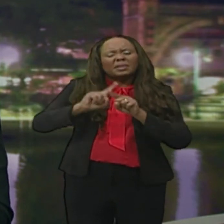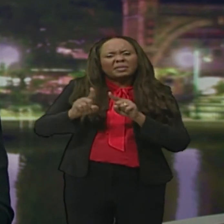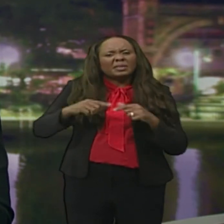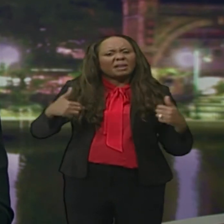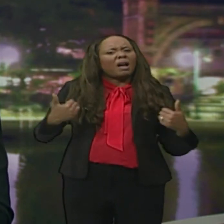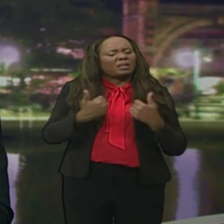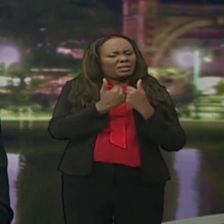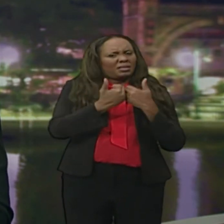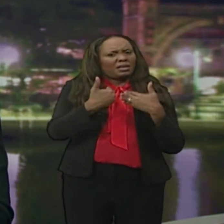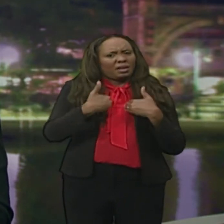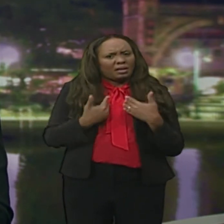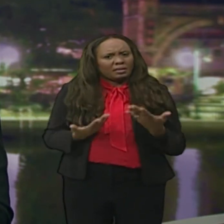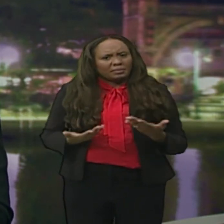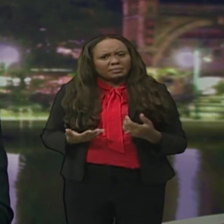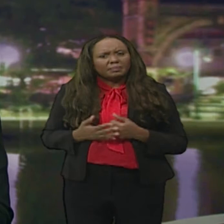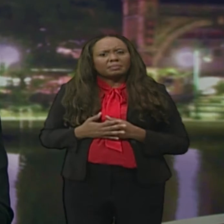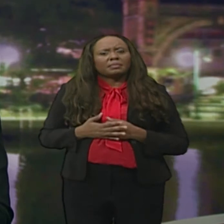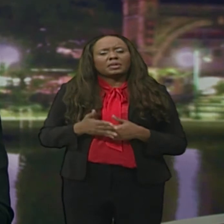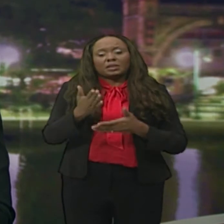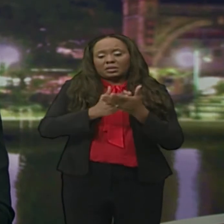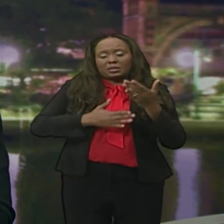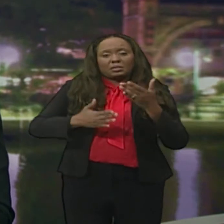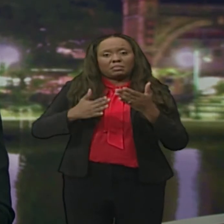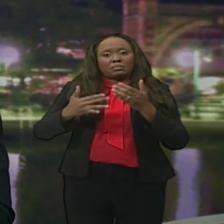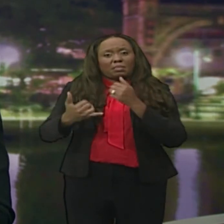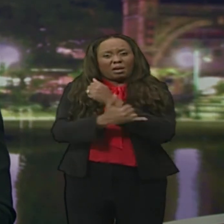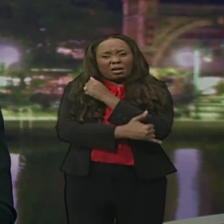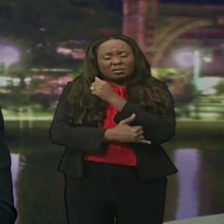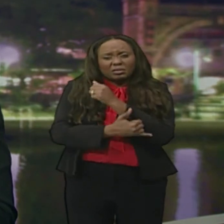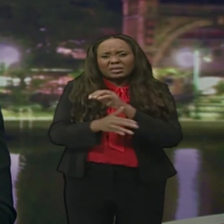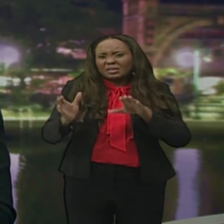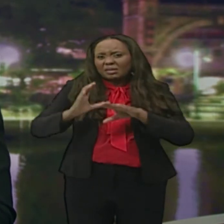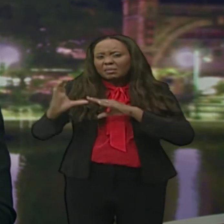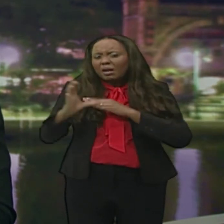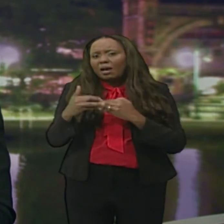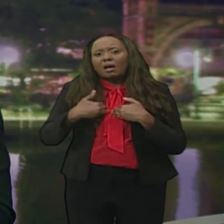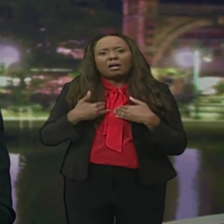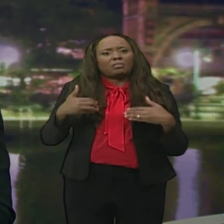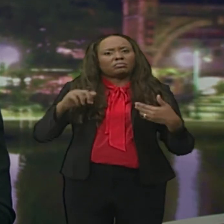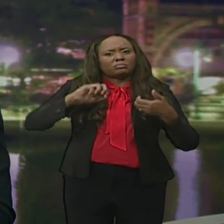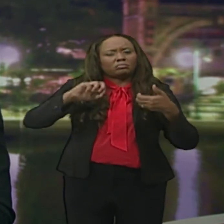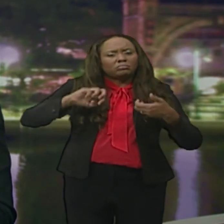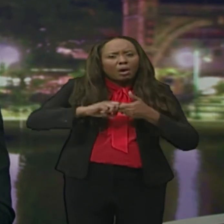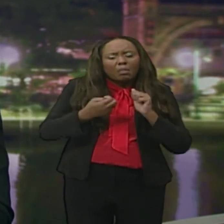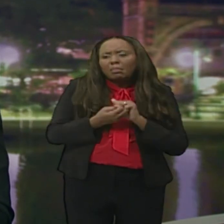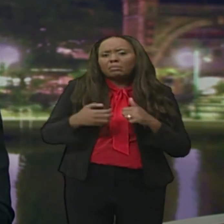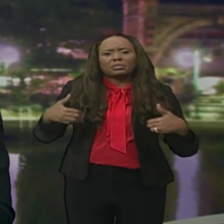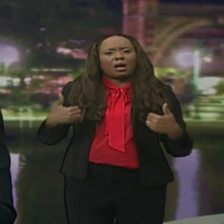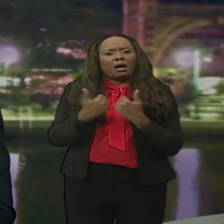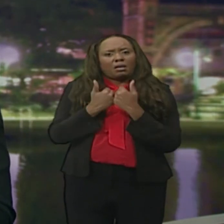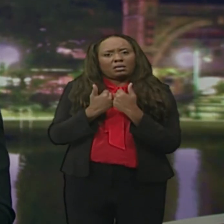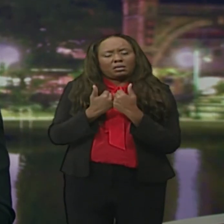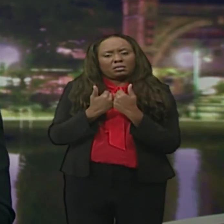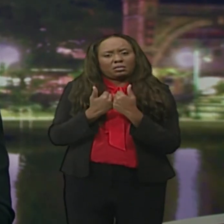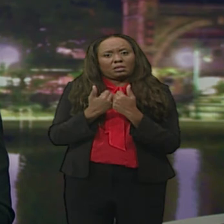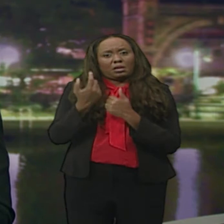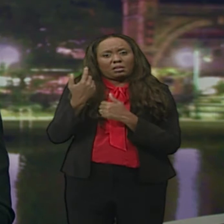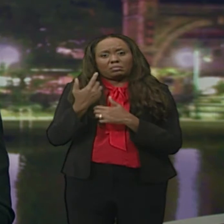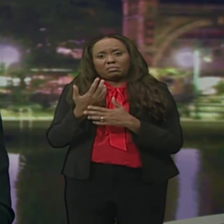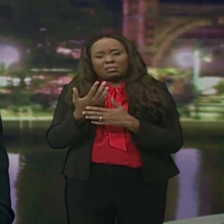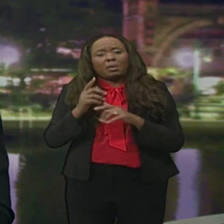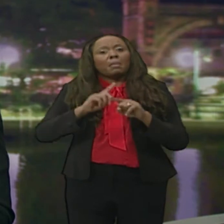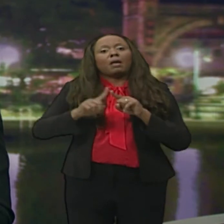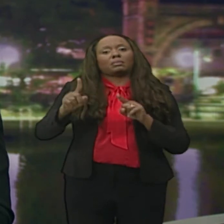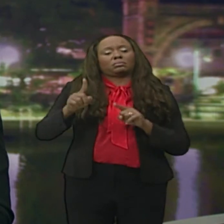and the challenges that borrowing member countries faced during the year. According to Dr. Smith, with this level of support, the CDB was able